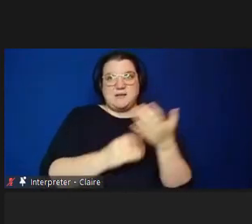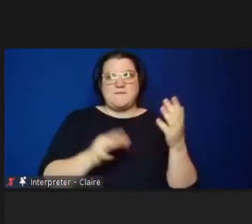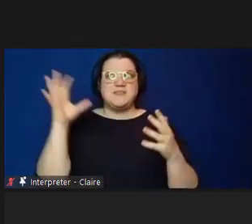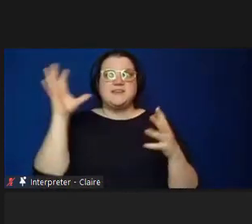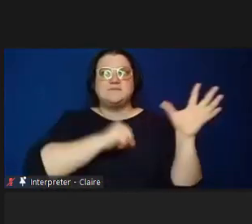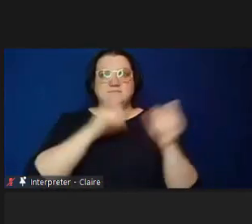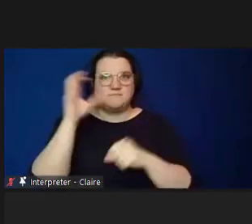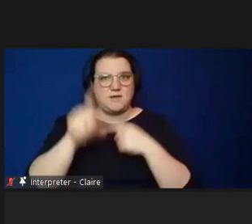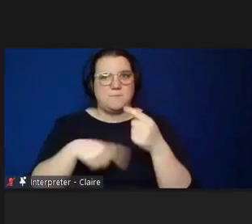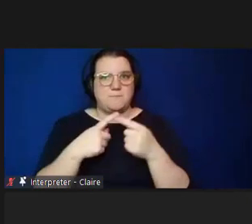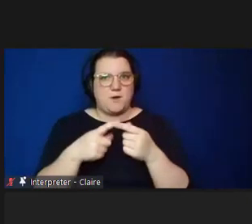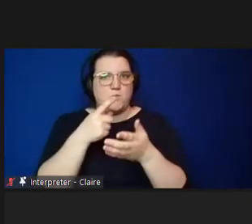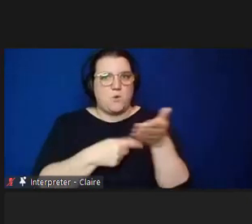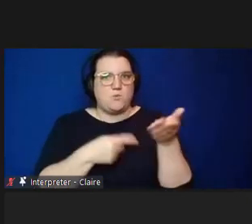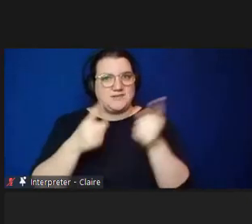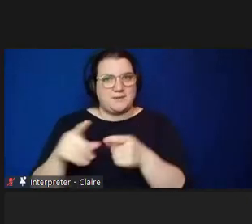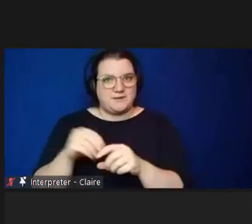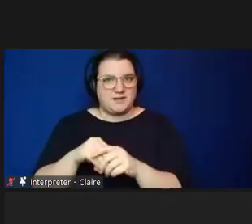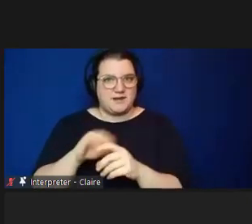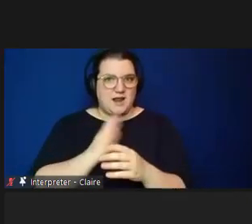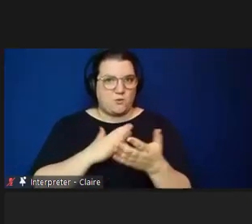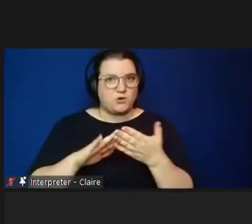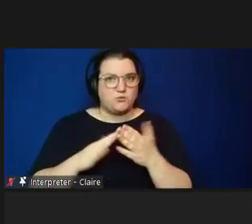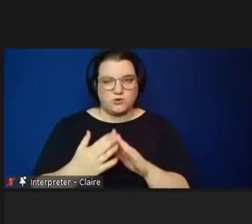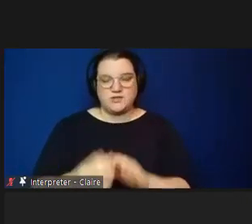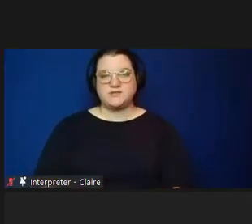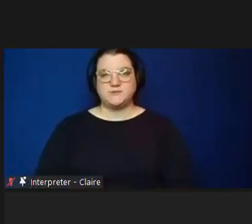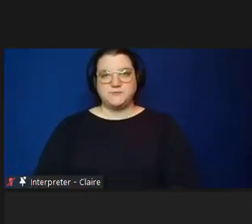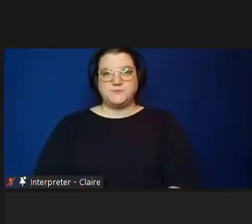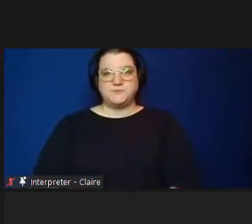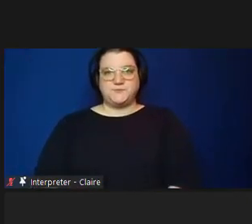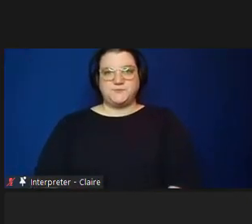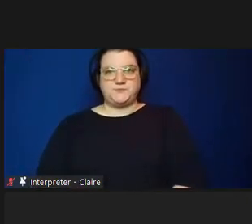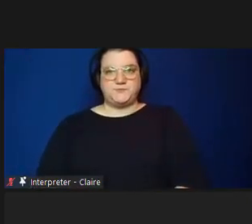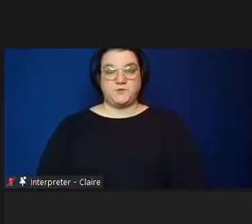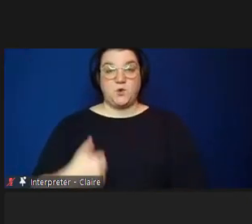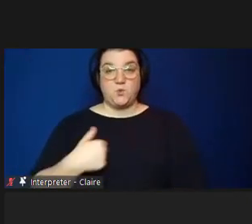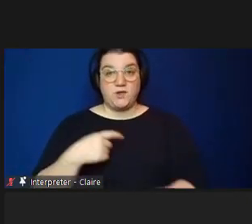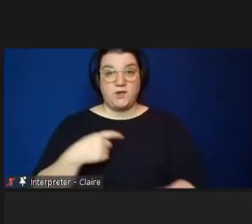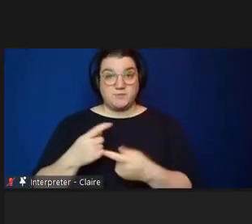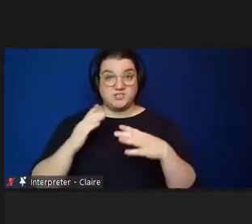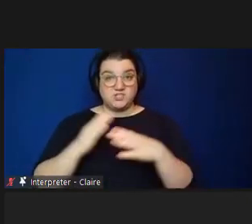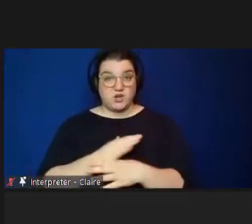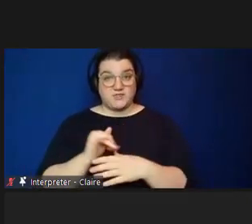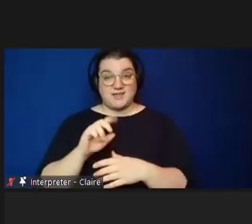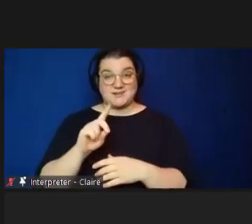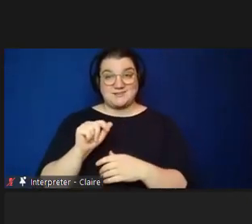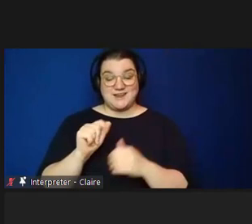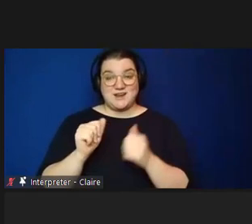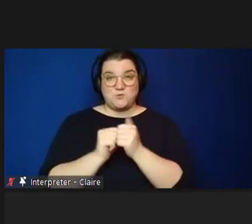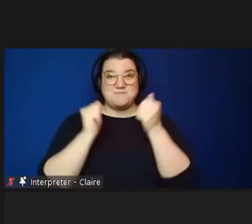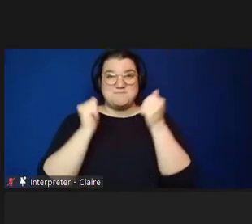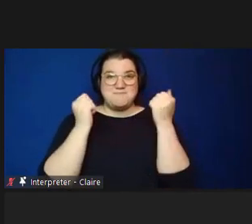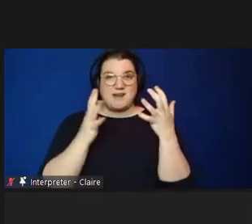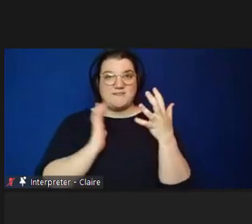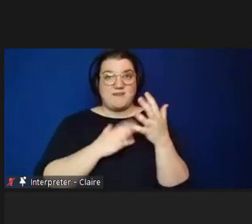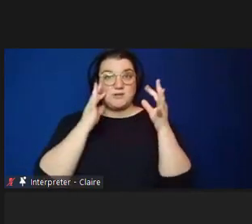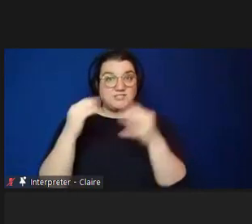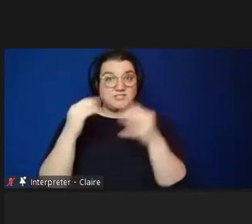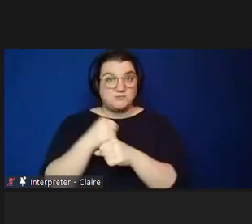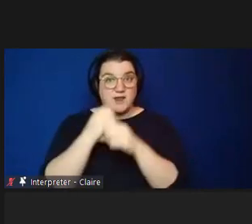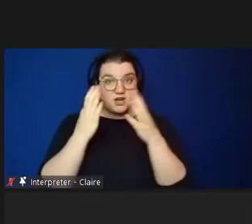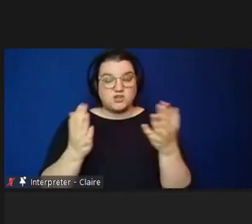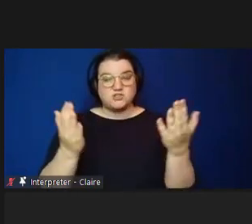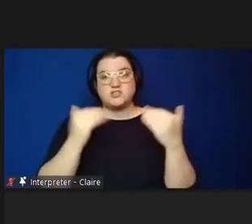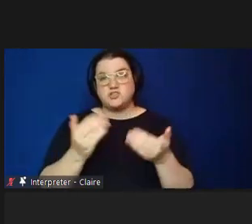what was happening in our communities. And so we have been sharing this data with many of our decision makers, with our service